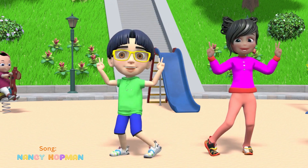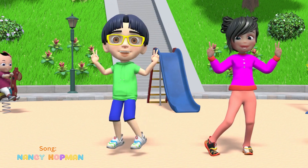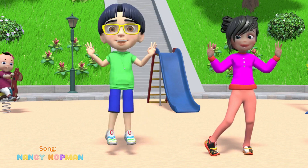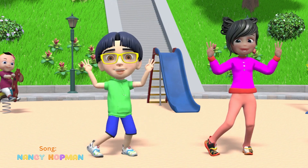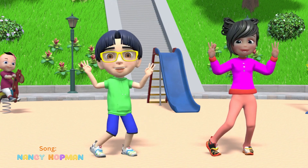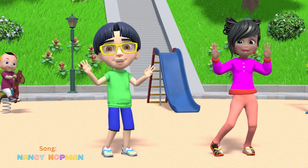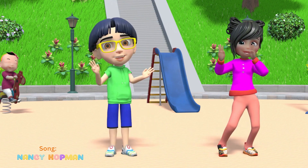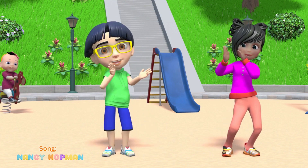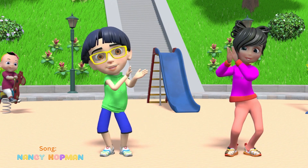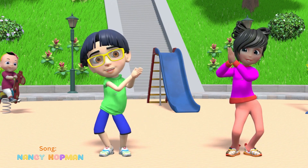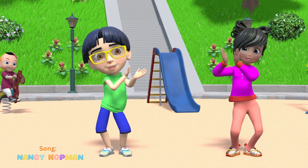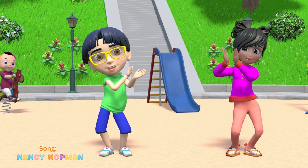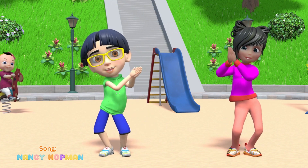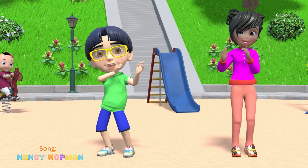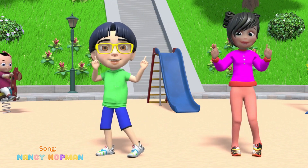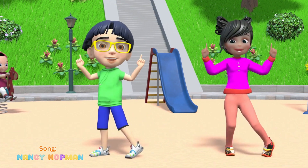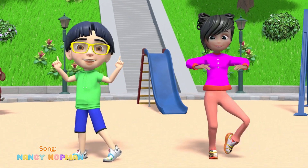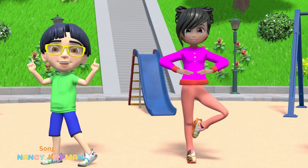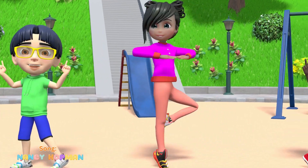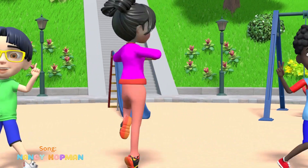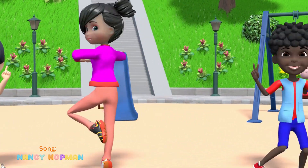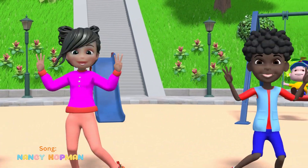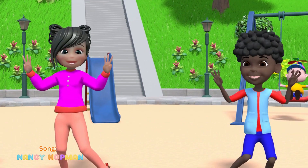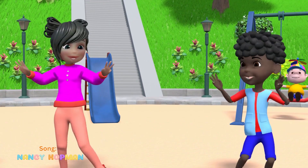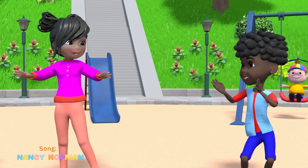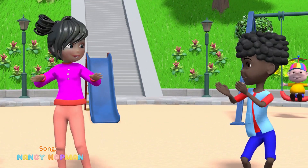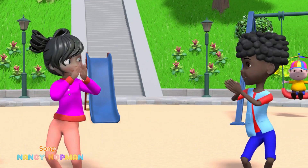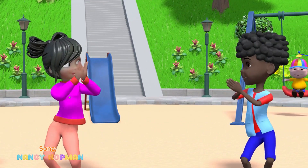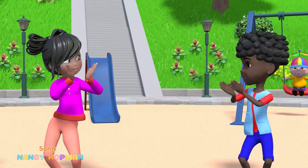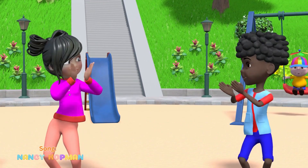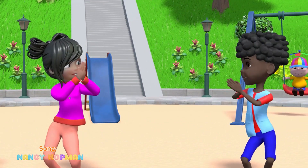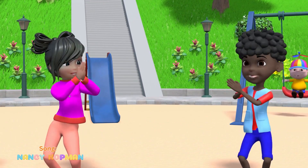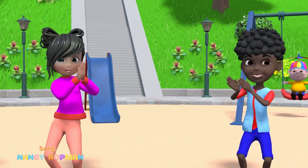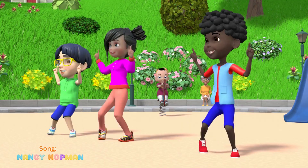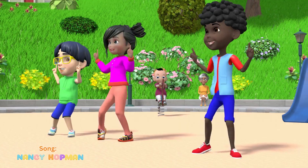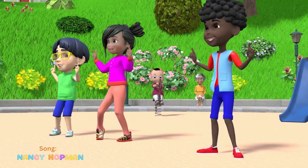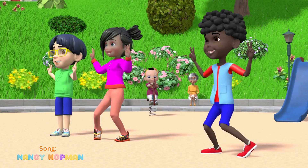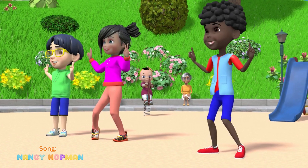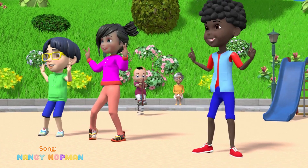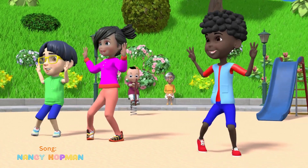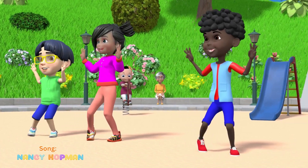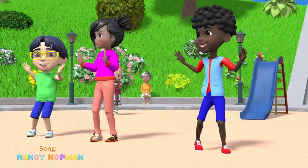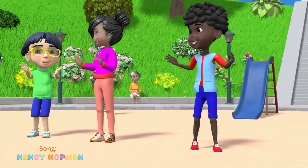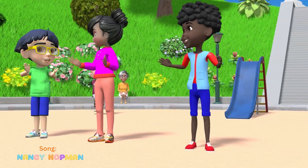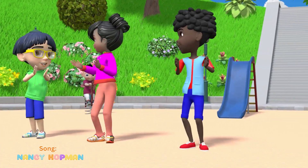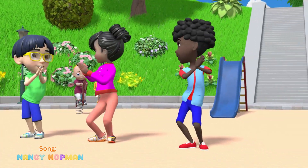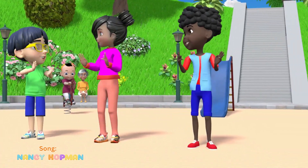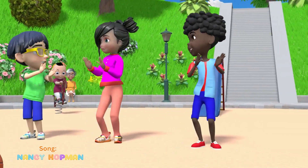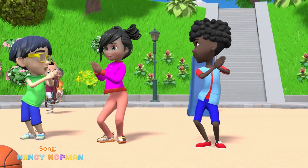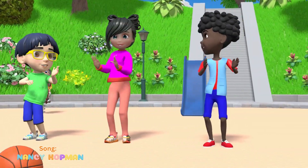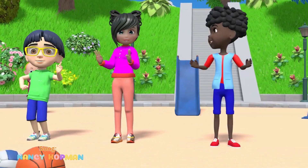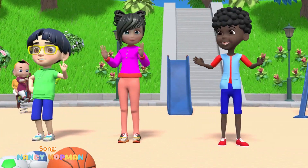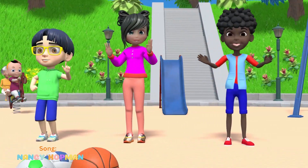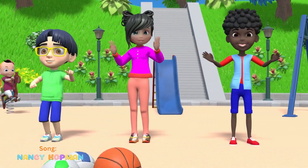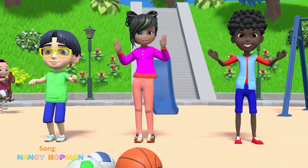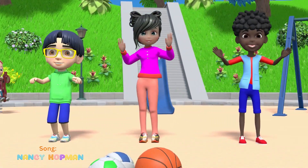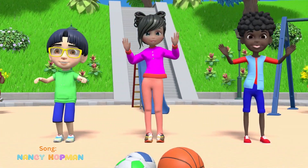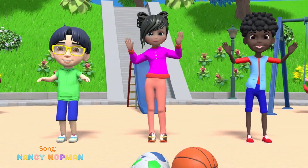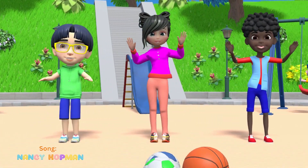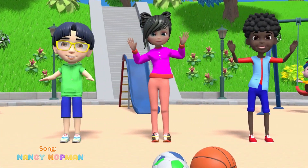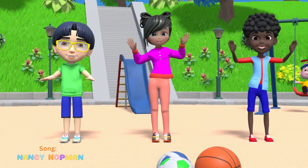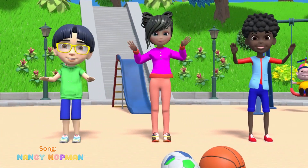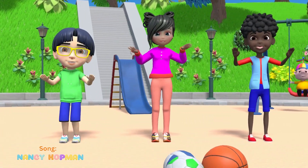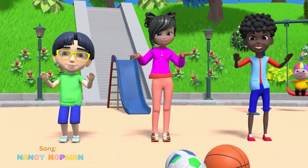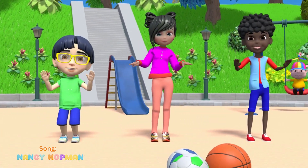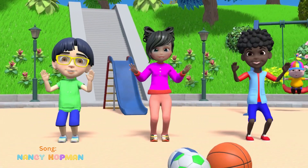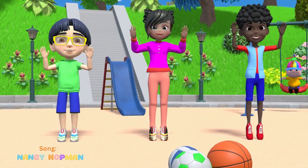One, two, three, clap. One, two, three, clap. One, two, three, clap. This time